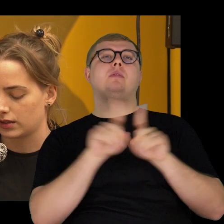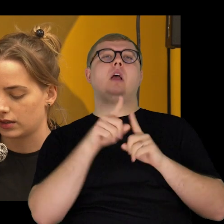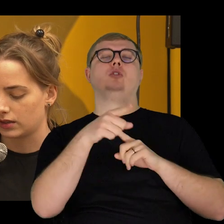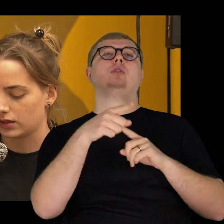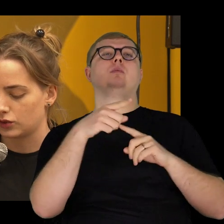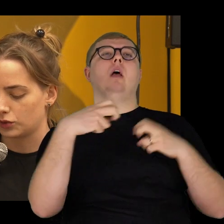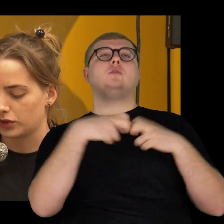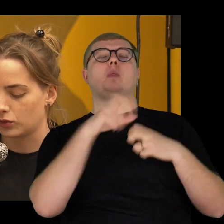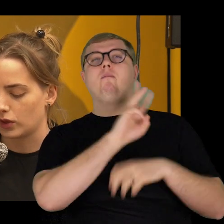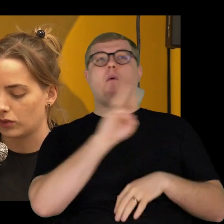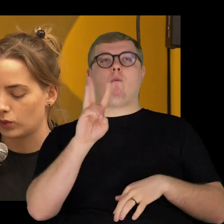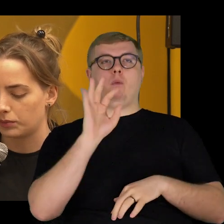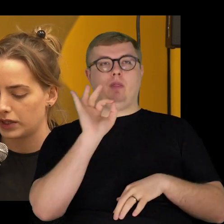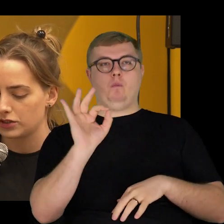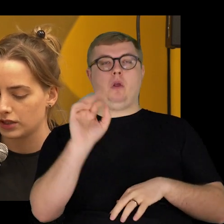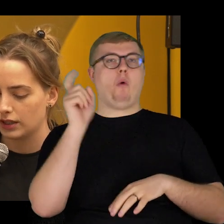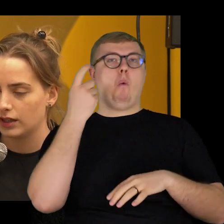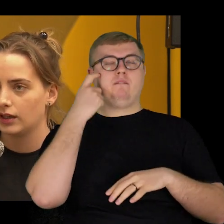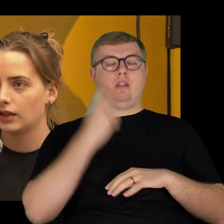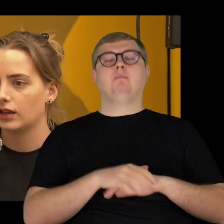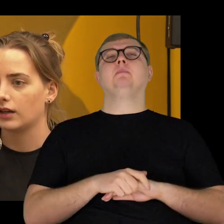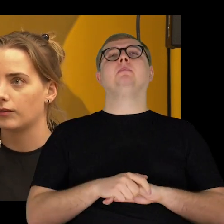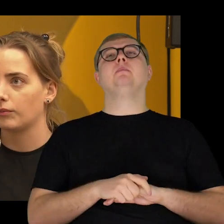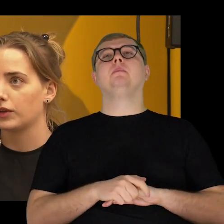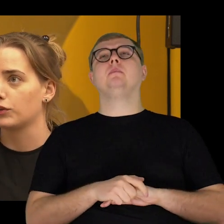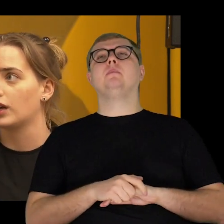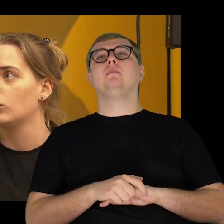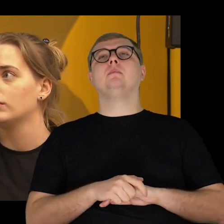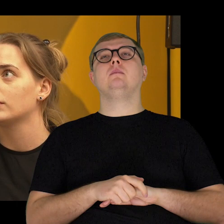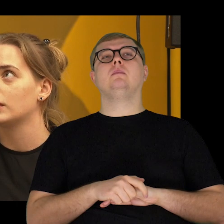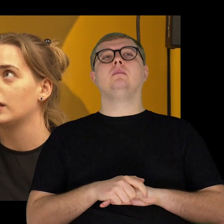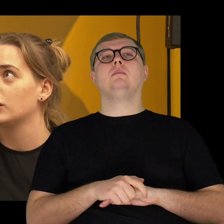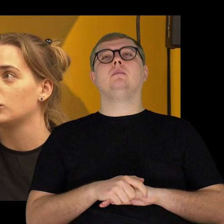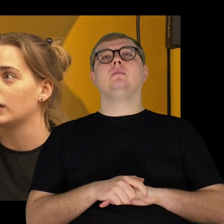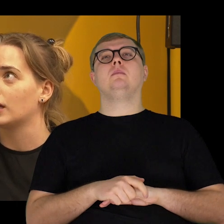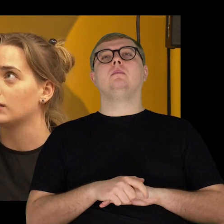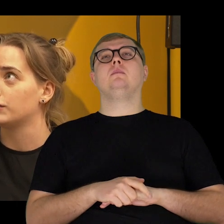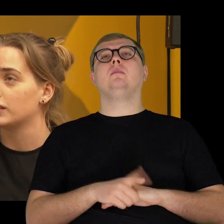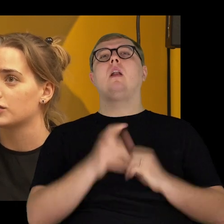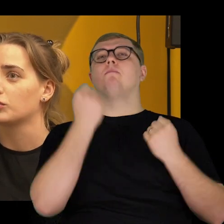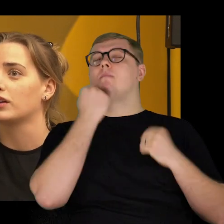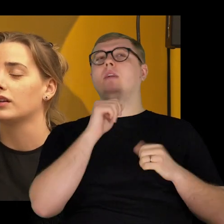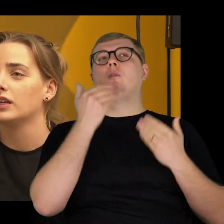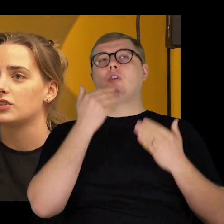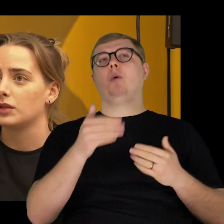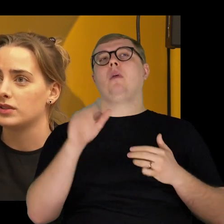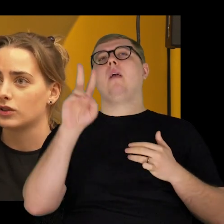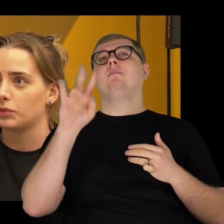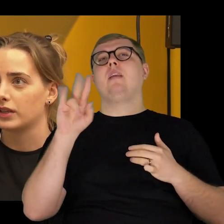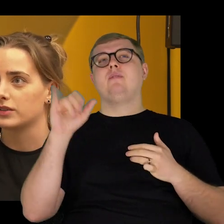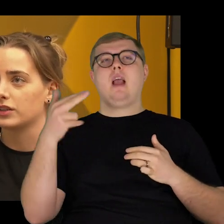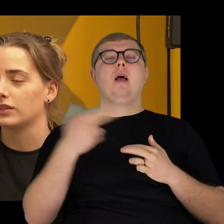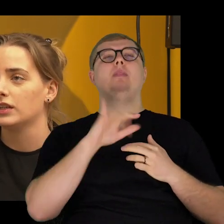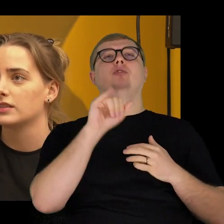the Utopia Home web page. But for now, thank you again, Vivien Sommer, Jamie